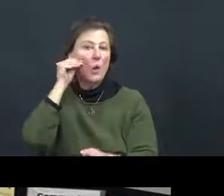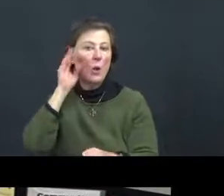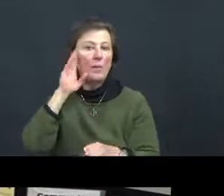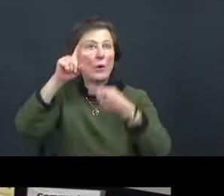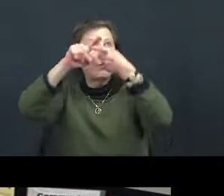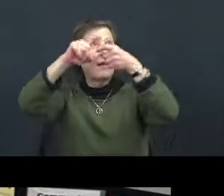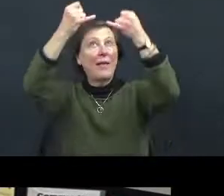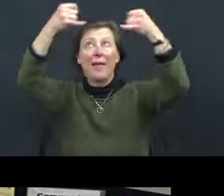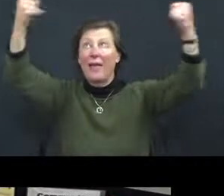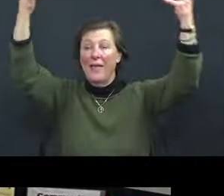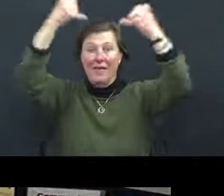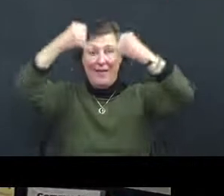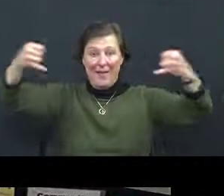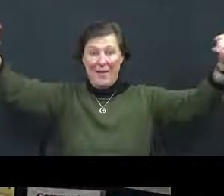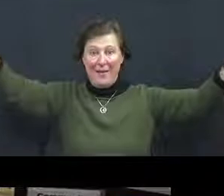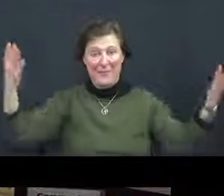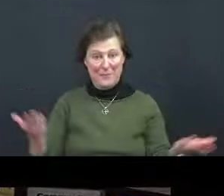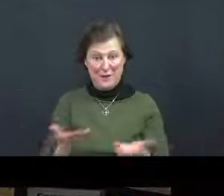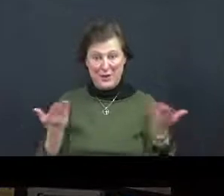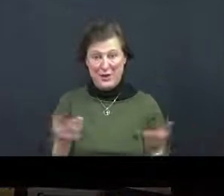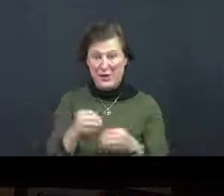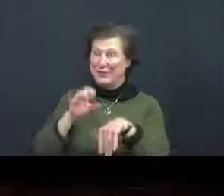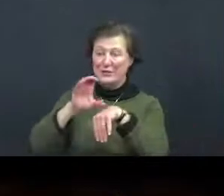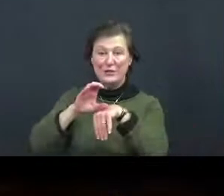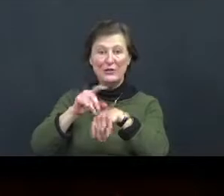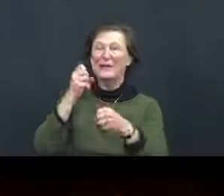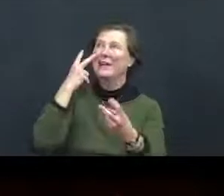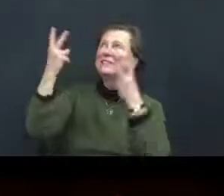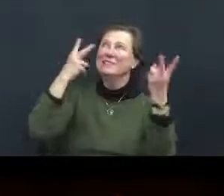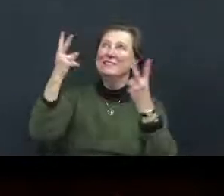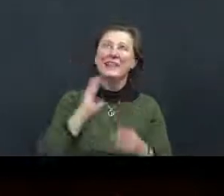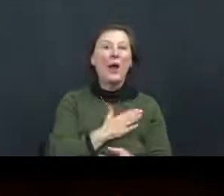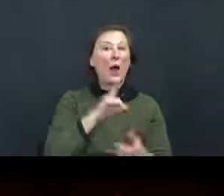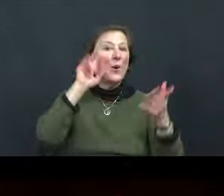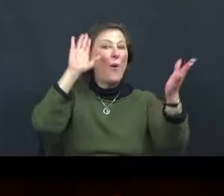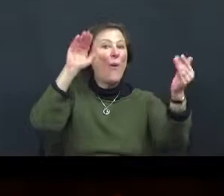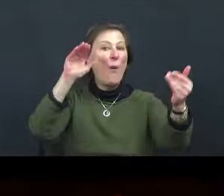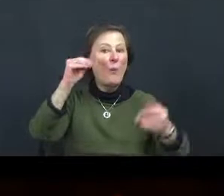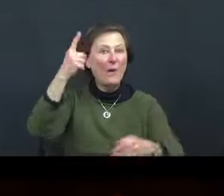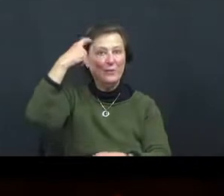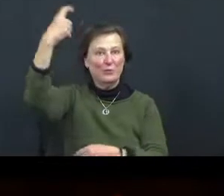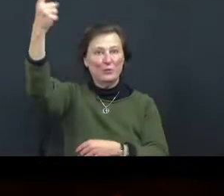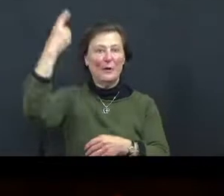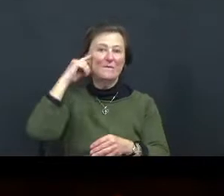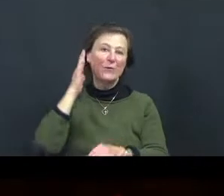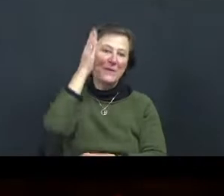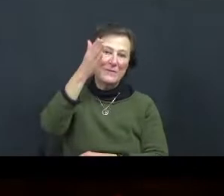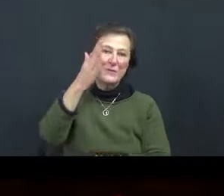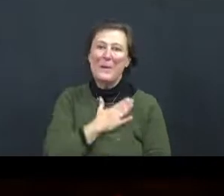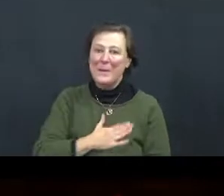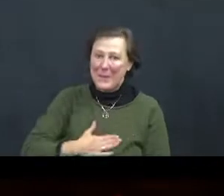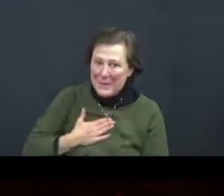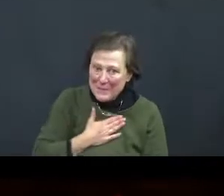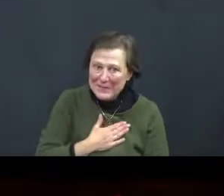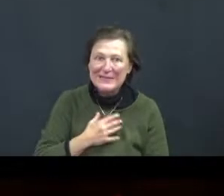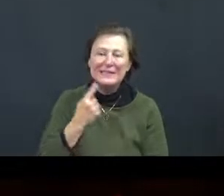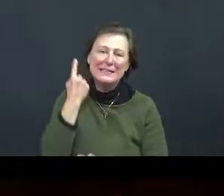the sanctuary so we can see all our hopes and dreams for the future. So please